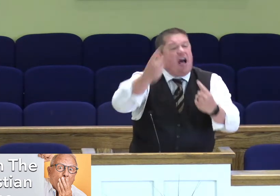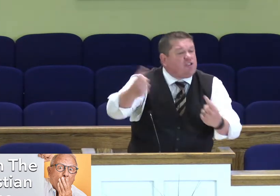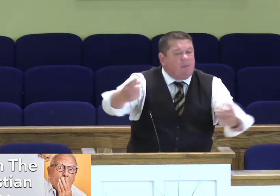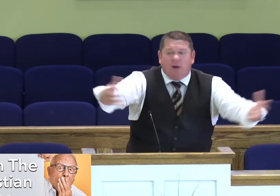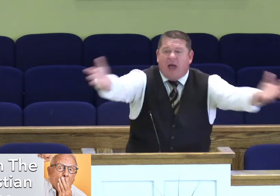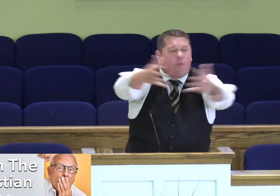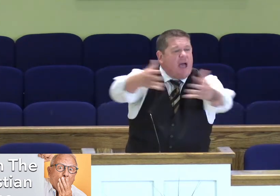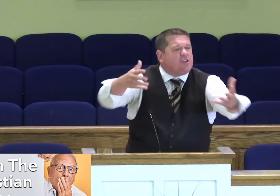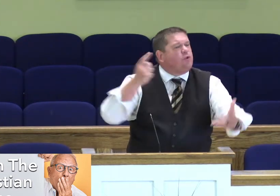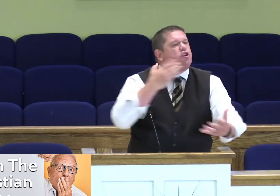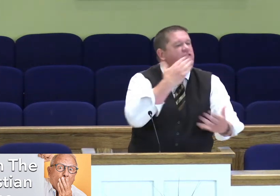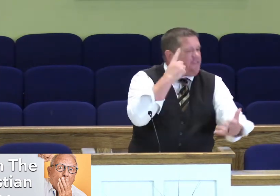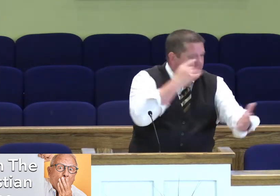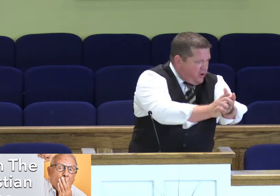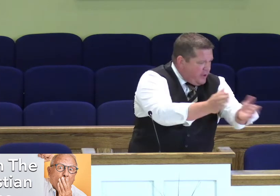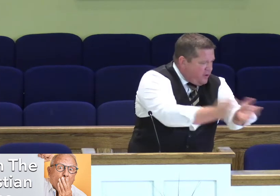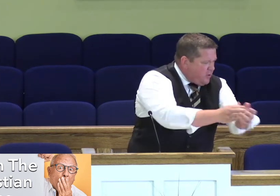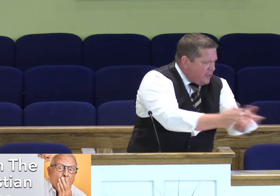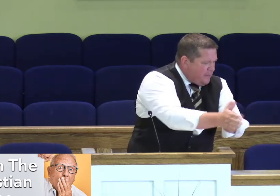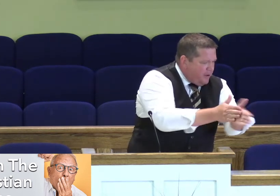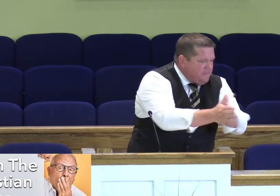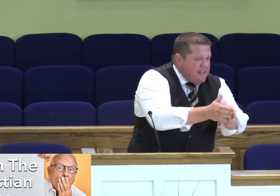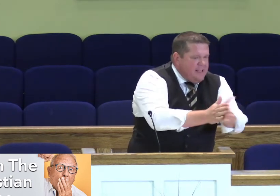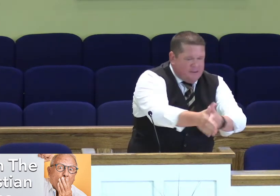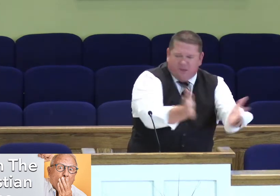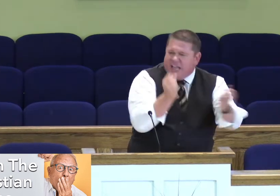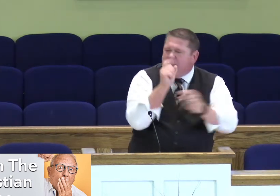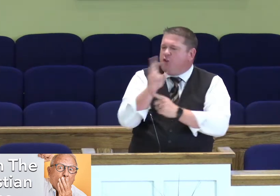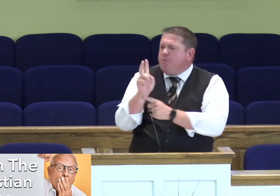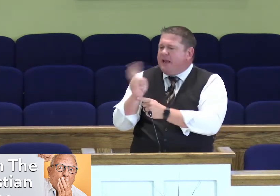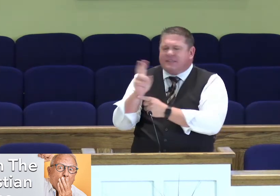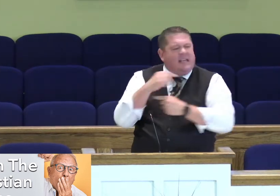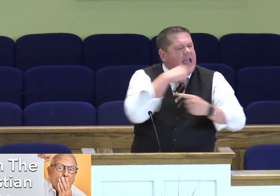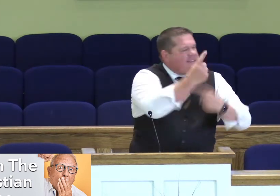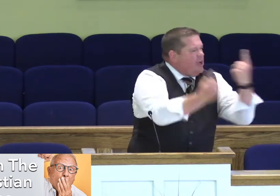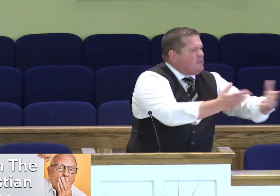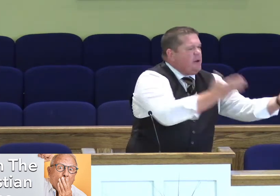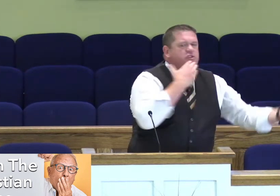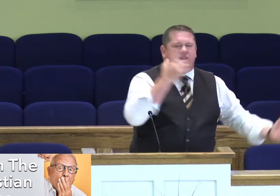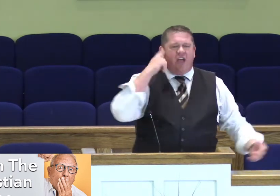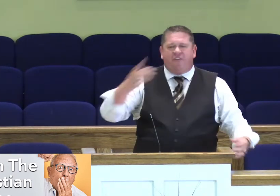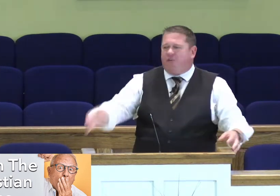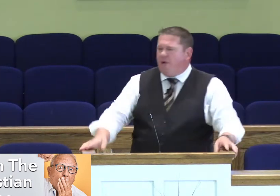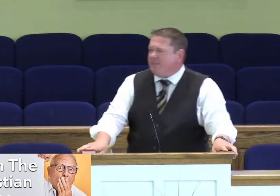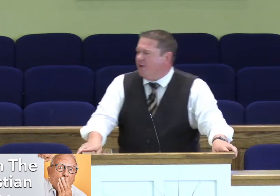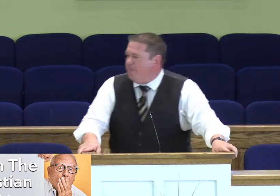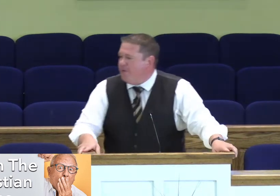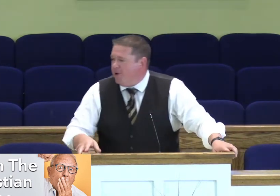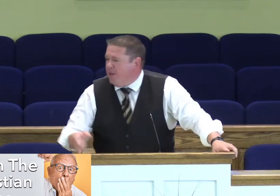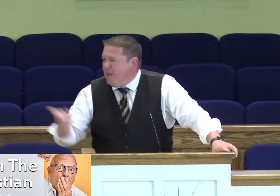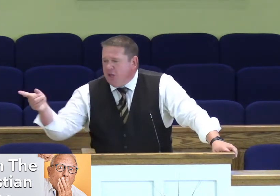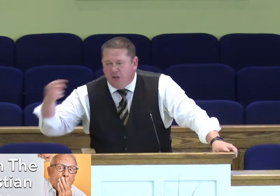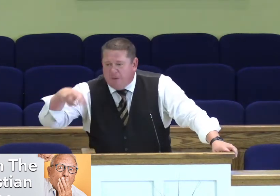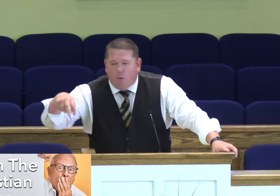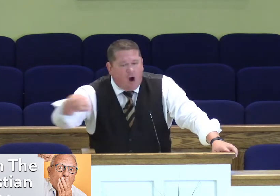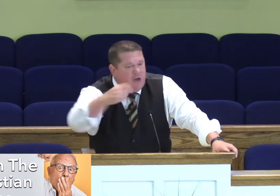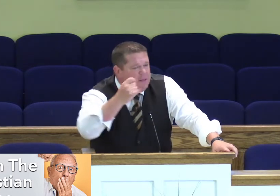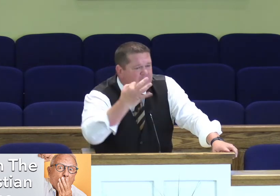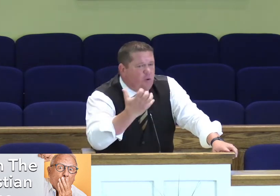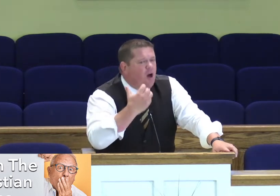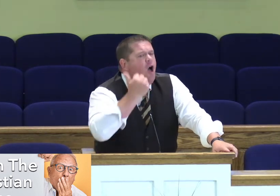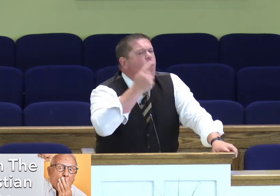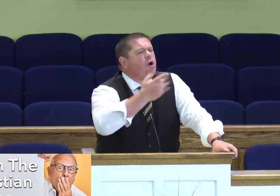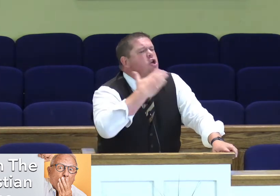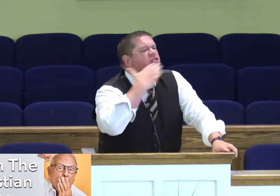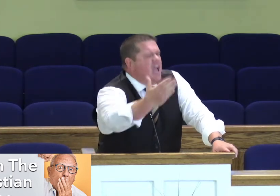Just tell somebody right around you what you're thankful for. Go ahead real quickly. Come on. Come on, take up 2 minutes and tell somebody what you're thankful for right there in your pew. You can get them walk